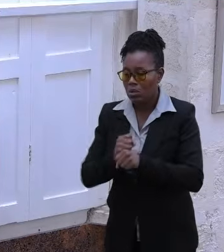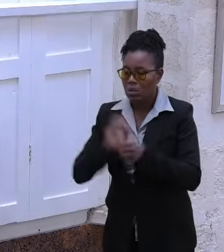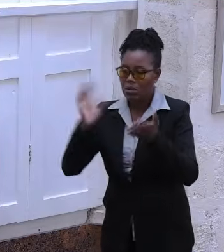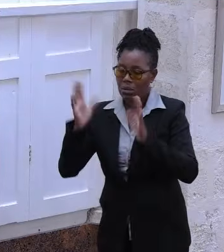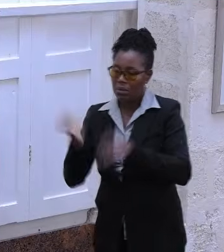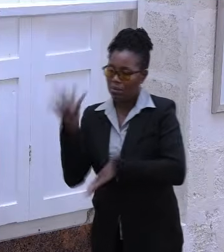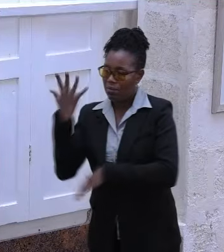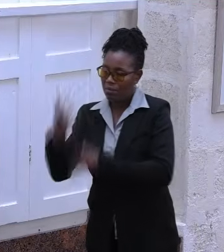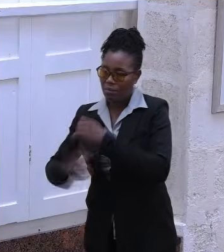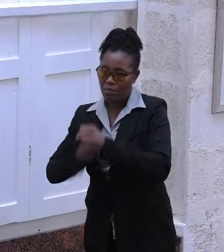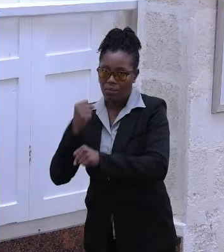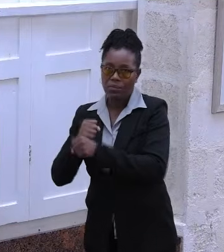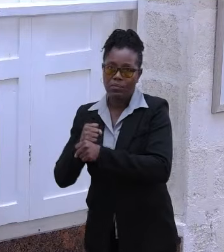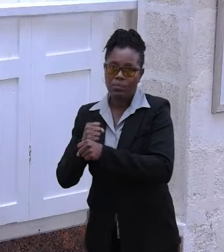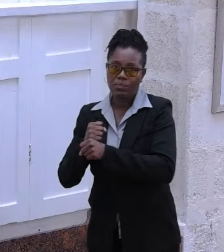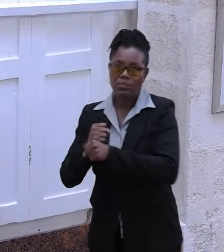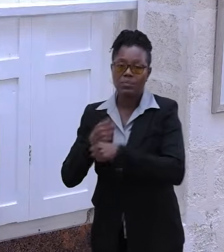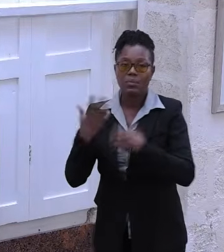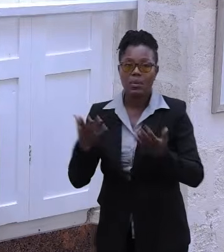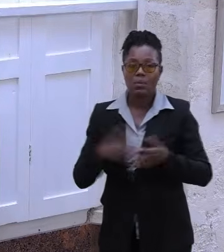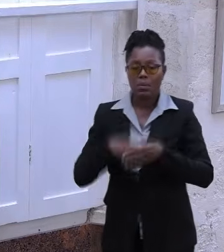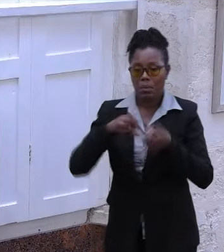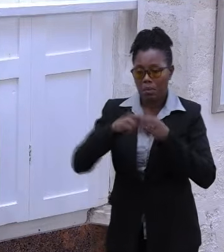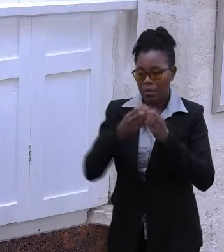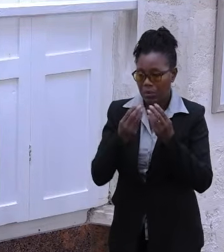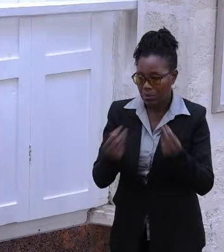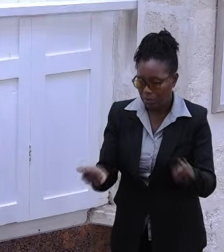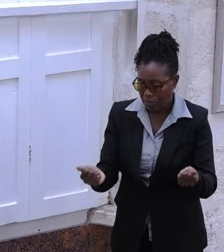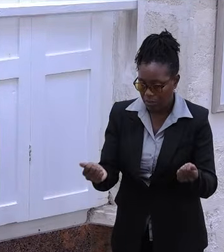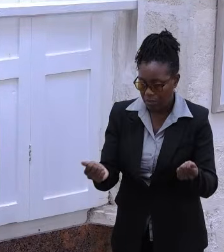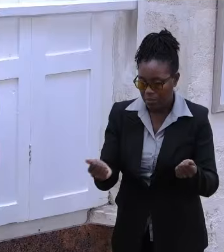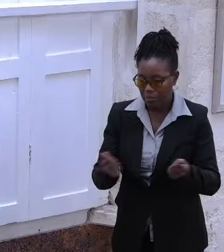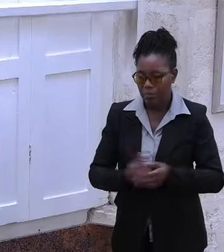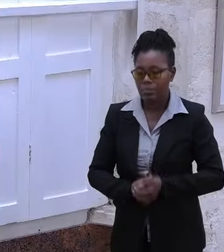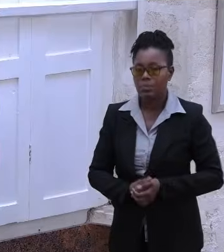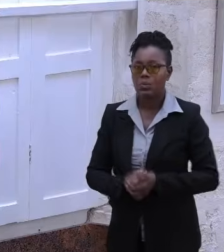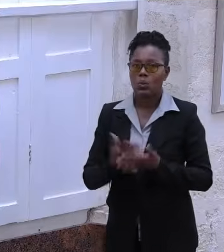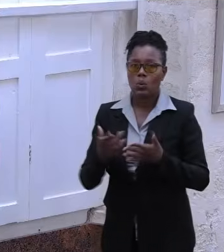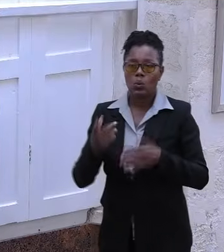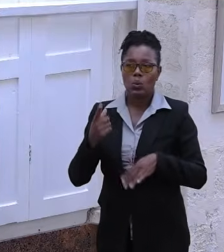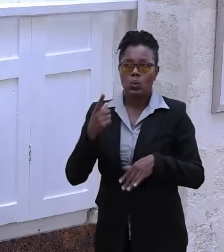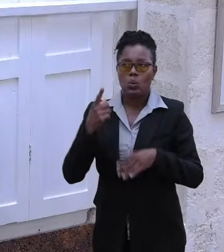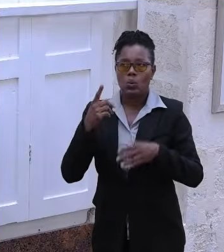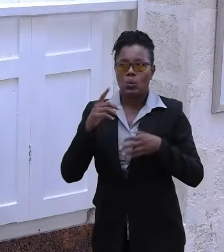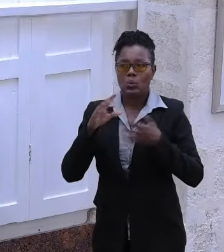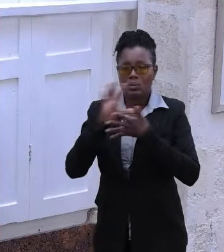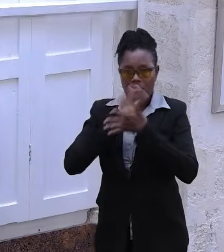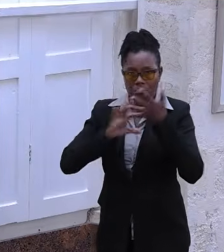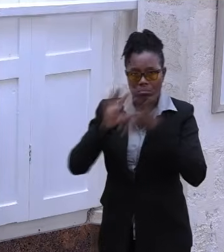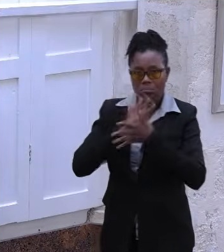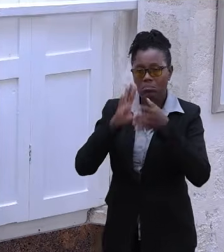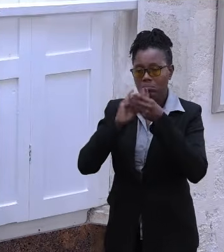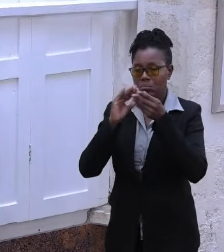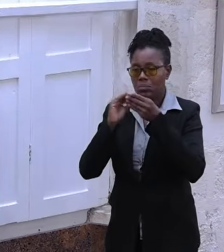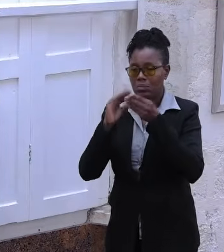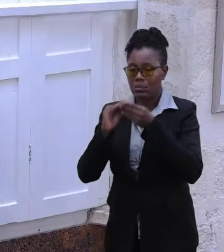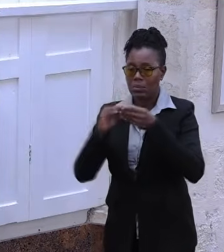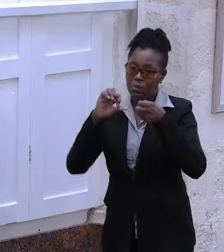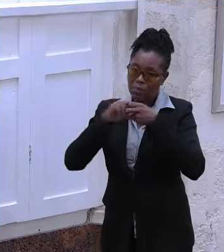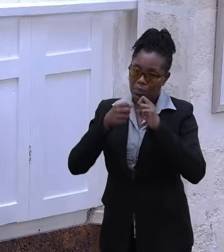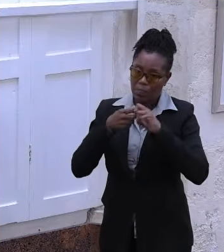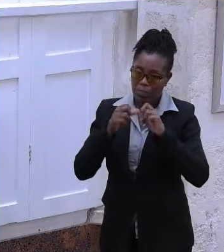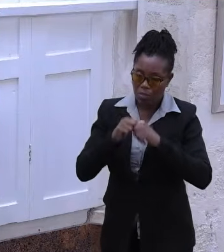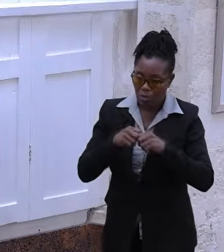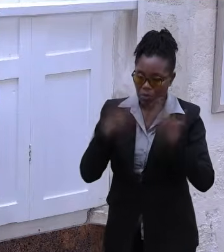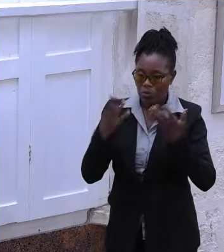the problem. So don't misinterpret what was said. It is the issue. What's the mischief we are trying to